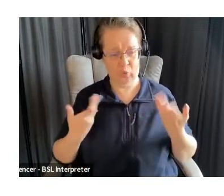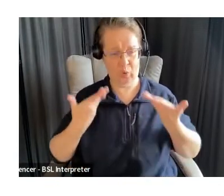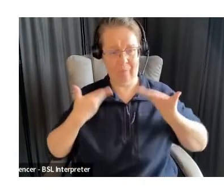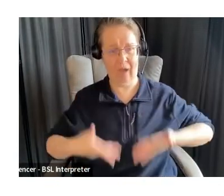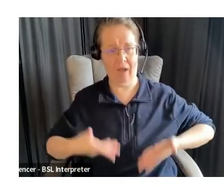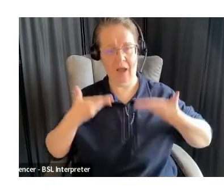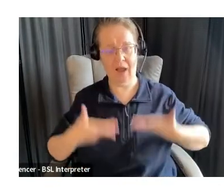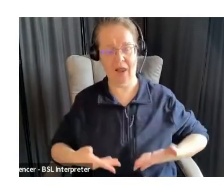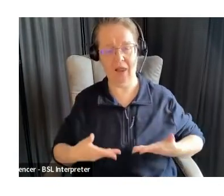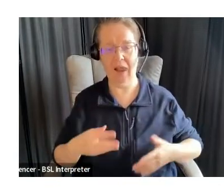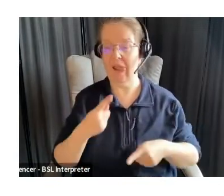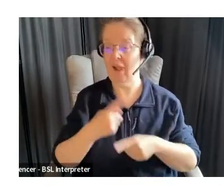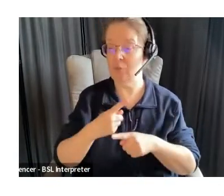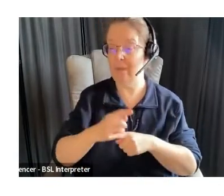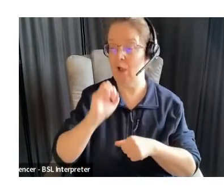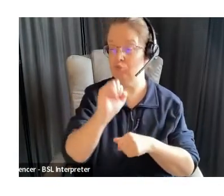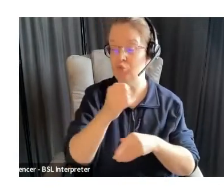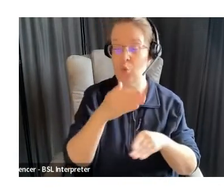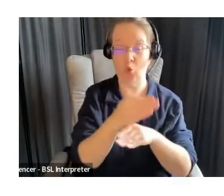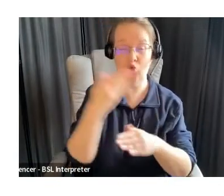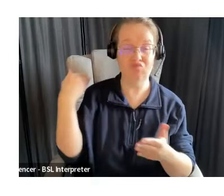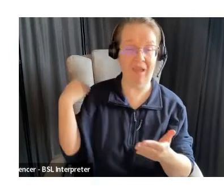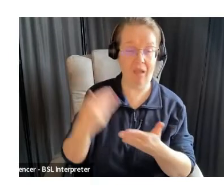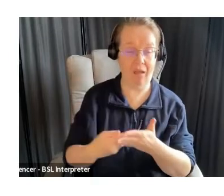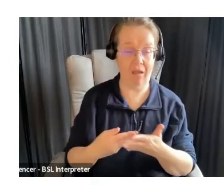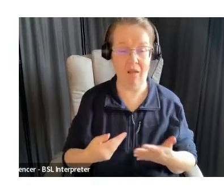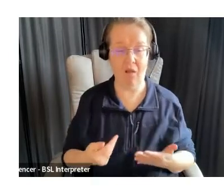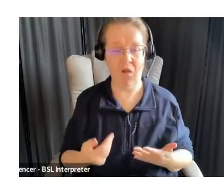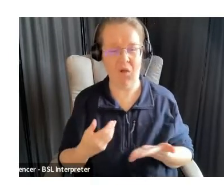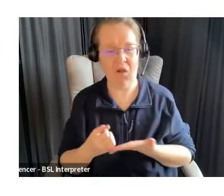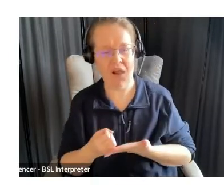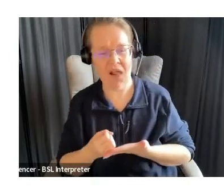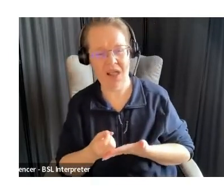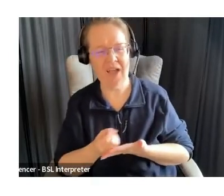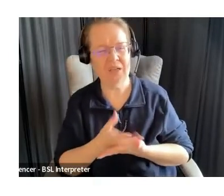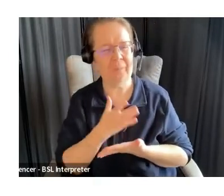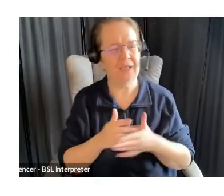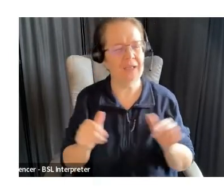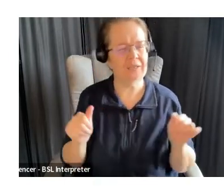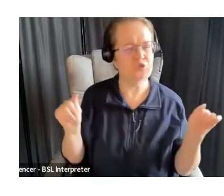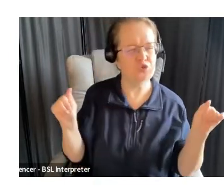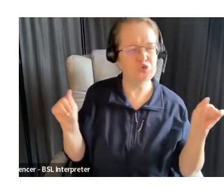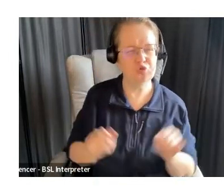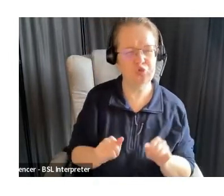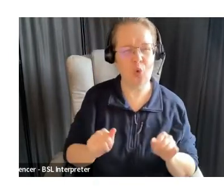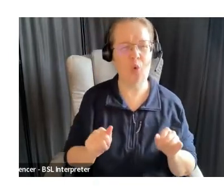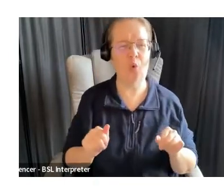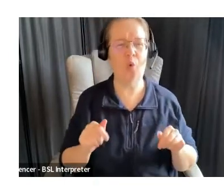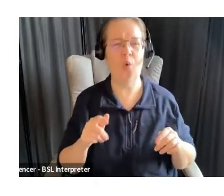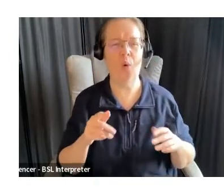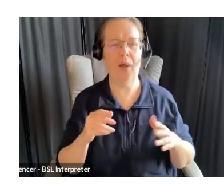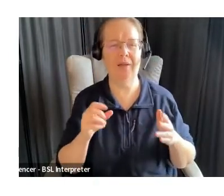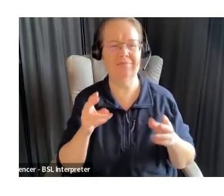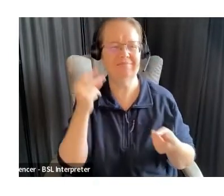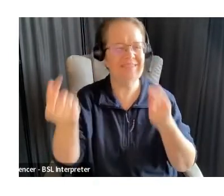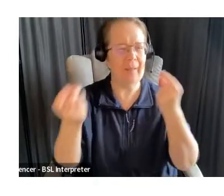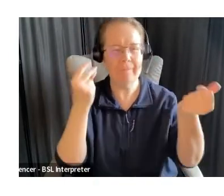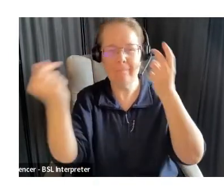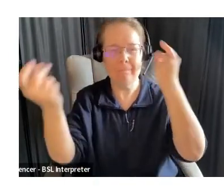side, the career-wise, and make it short, make it snappy, don't go too lengthy,